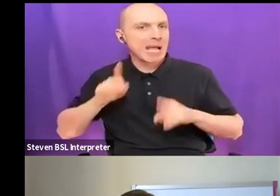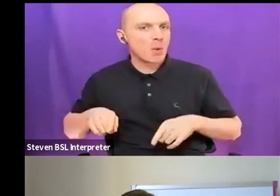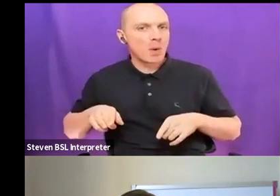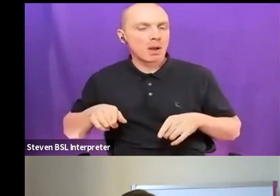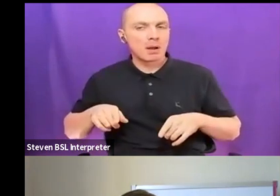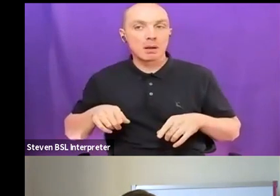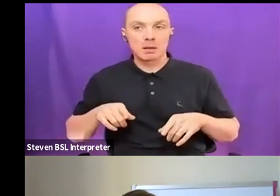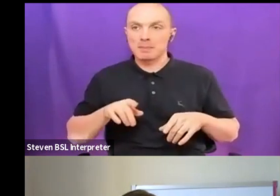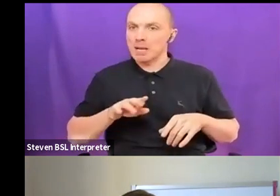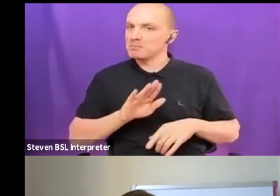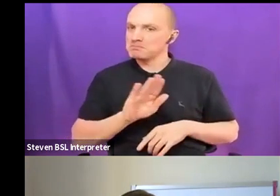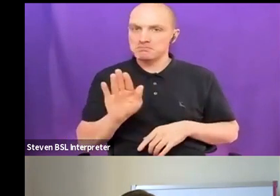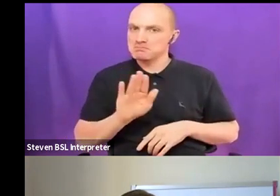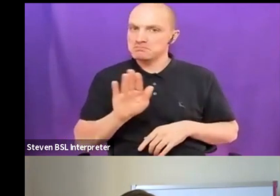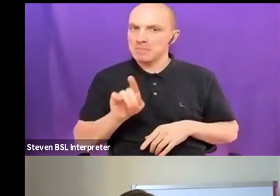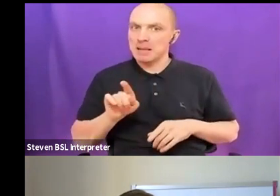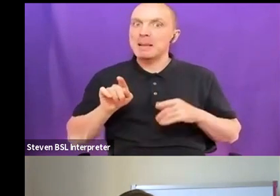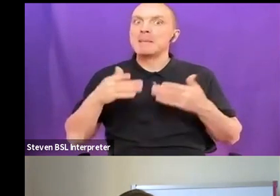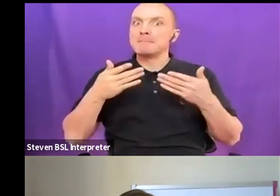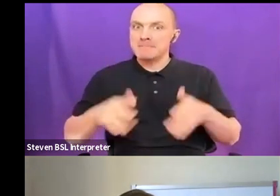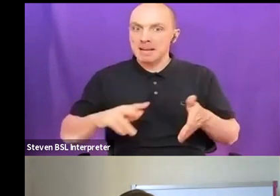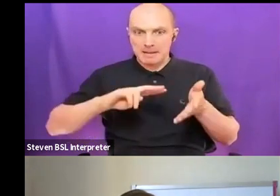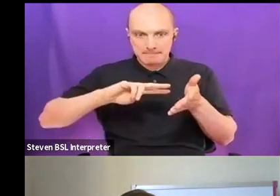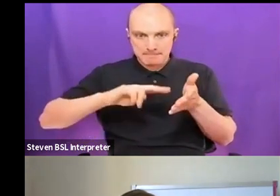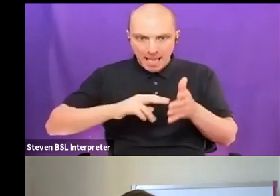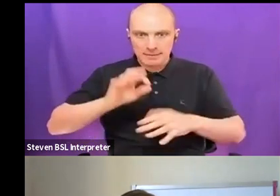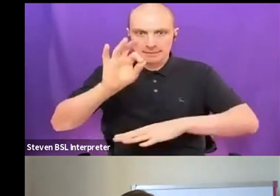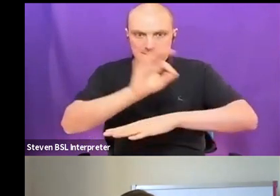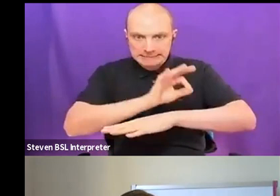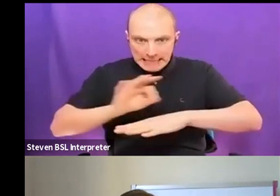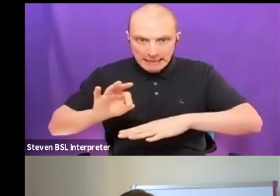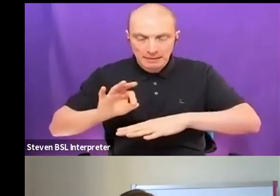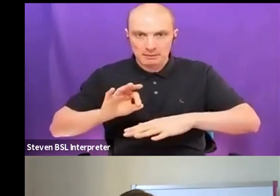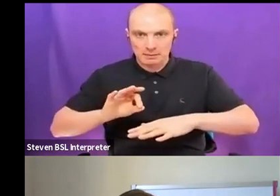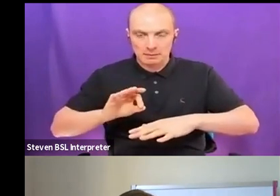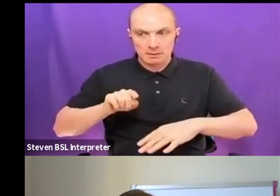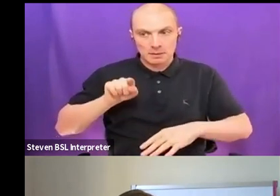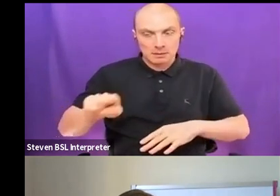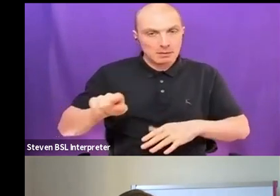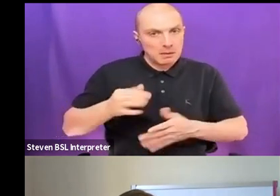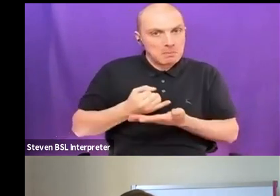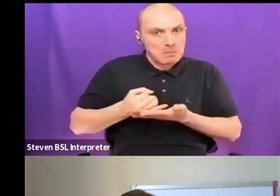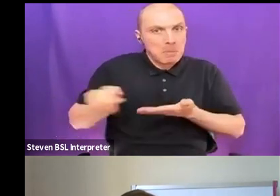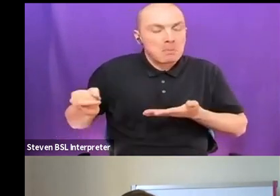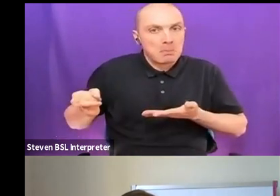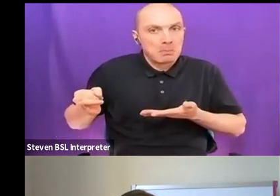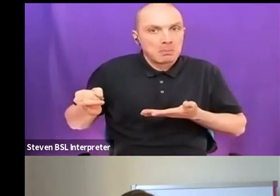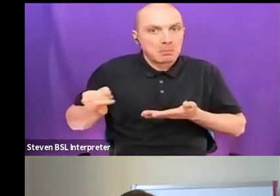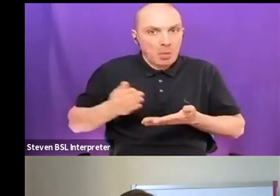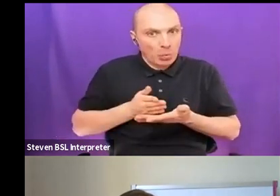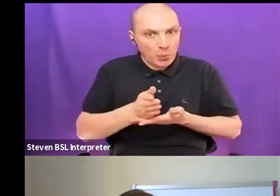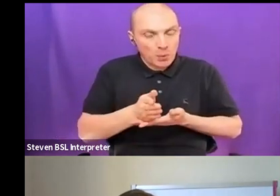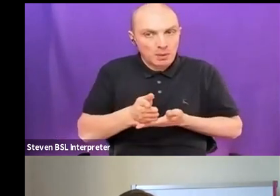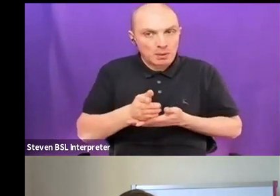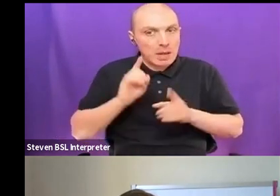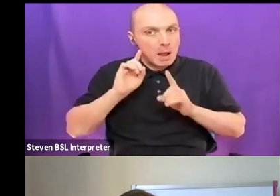for everyone, then disabled people have to be involved in the design. And I think that's coming across quite strongly from what we've heard today. But how do we get that message across